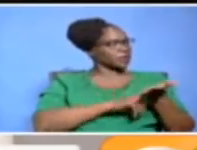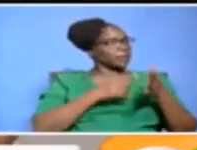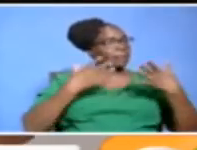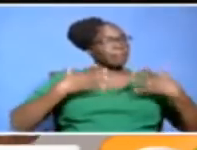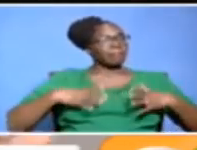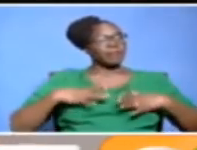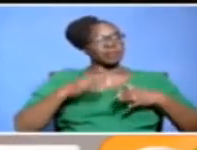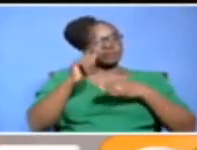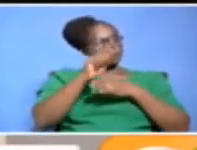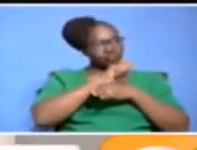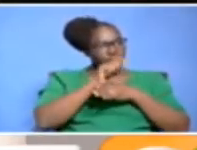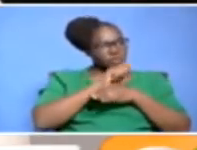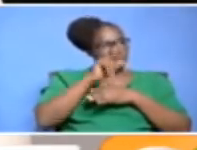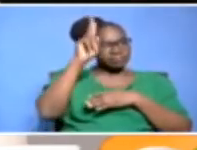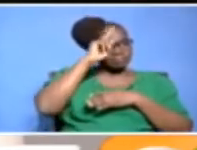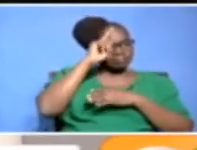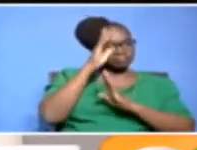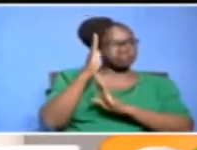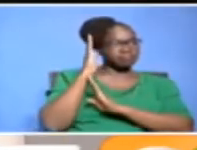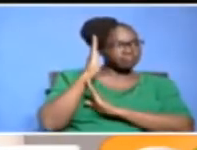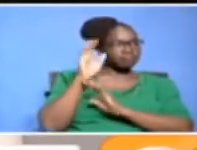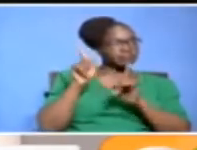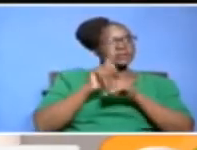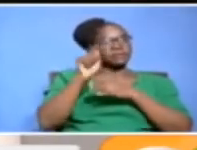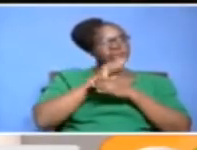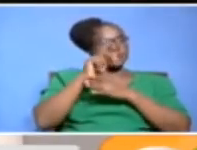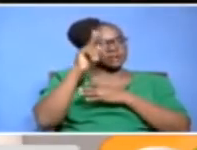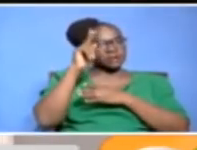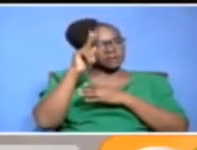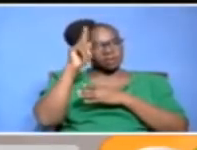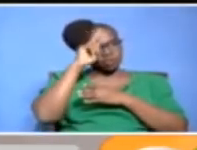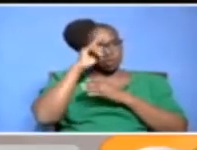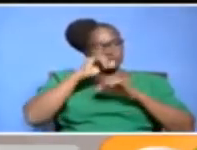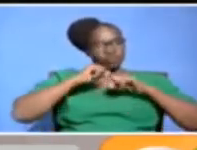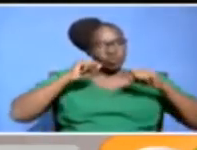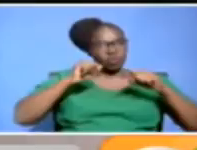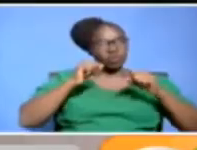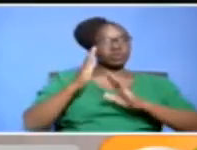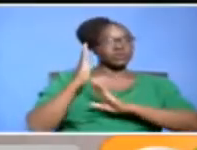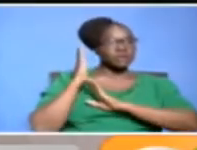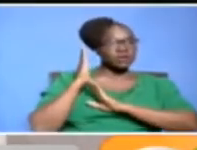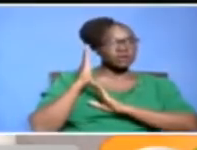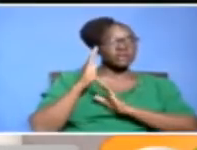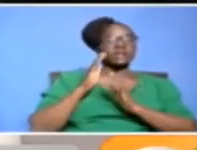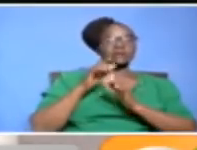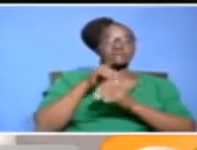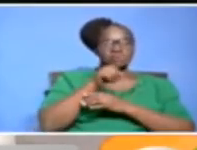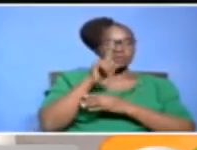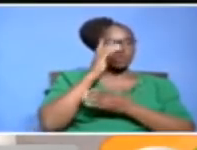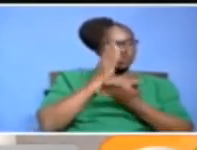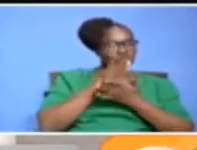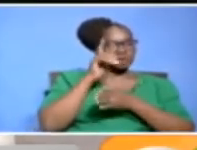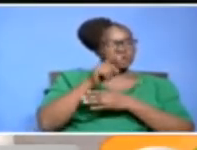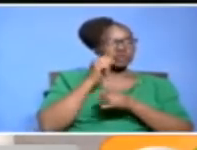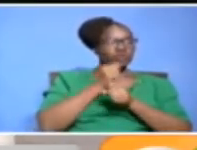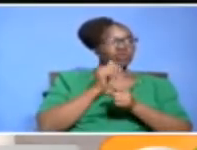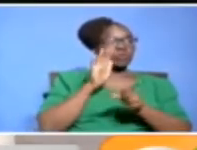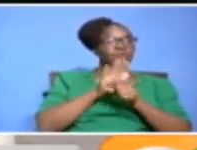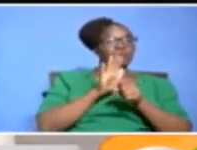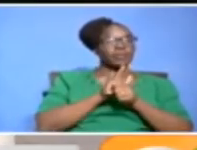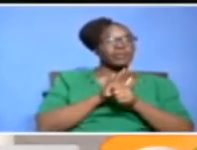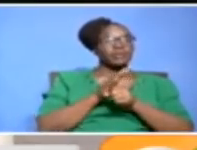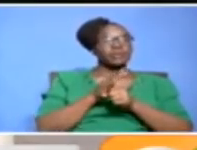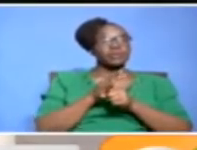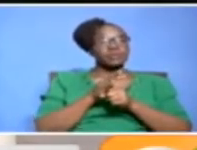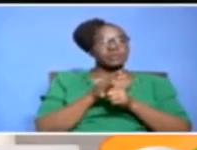of training prison warders and police officers in terms of dealing with, but like you're saying, they need to do a lot more. One such group is